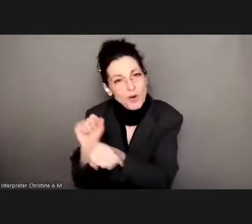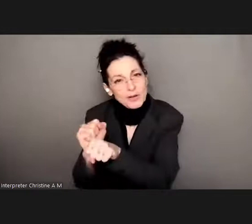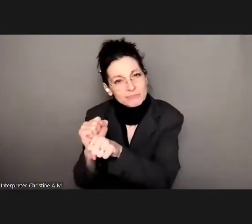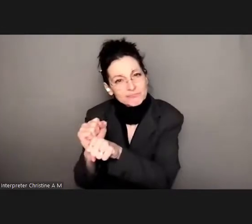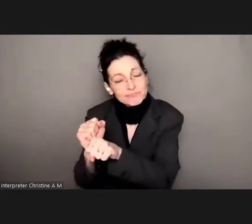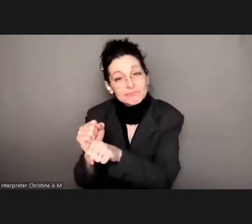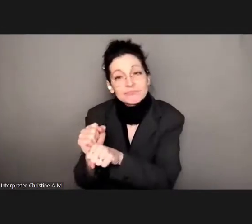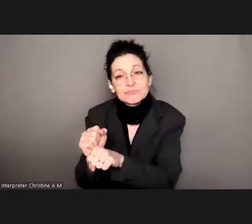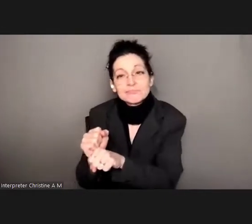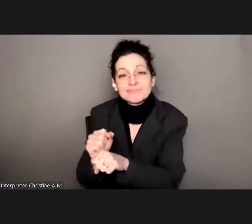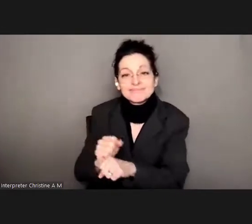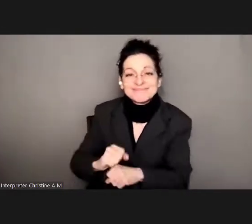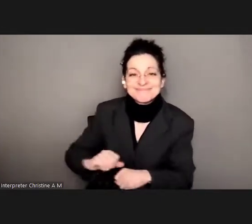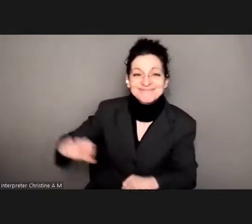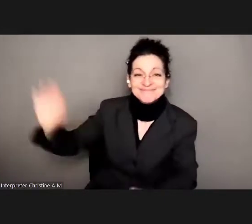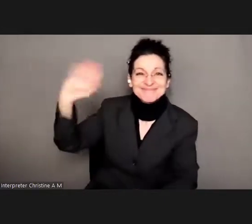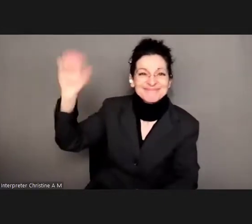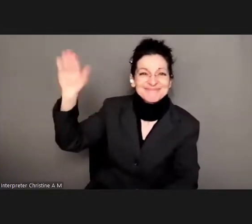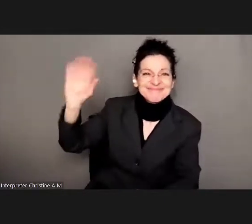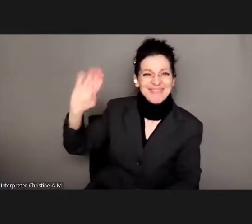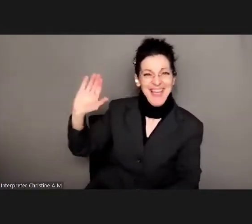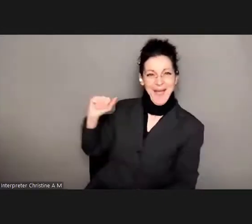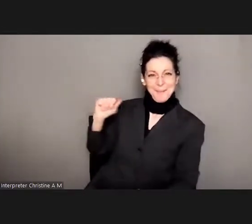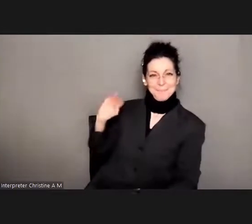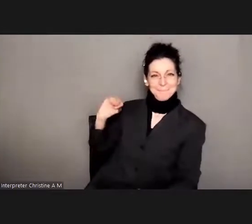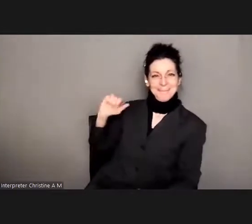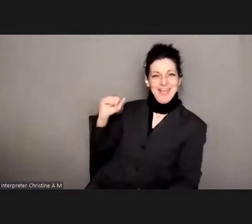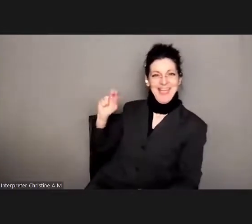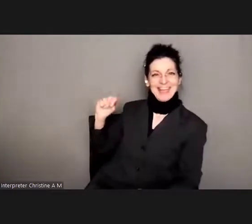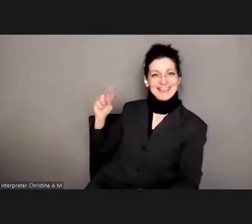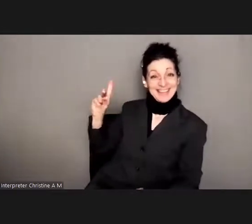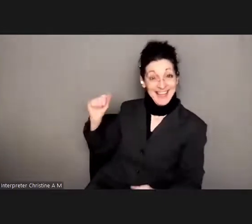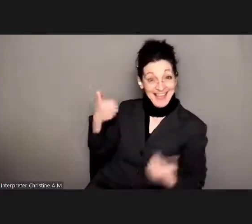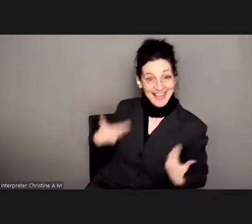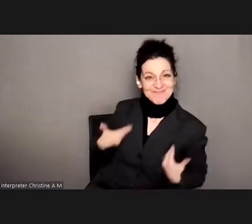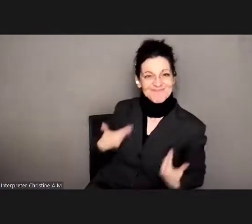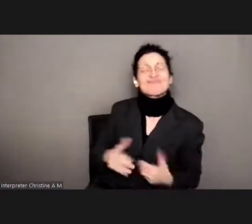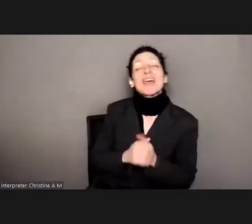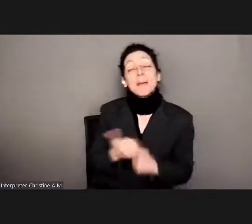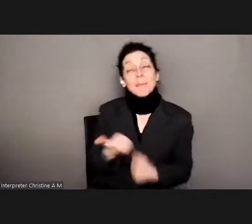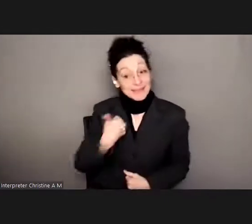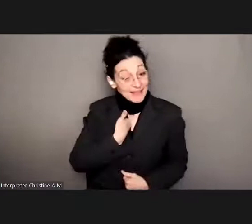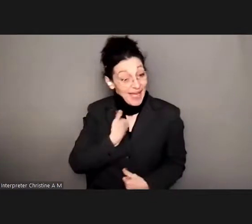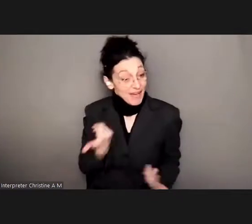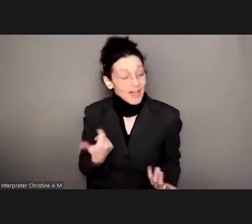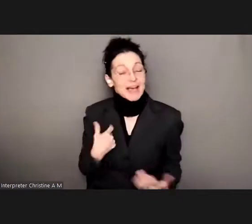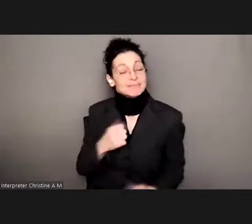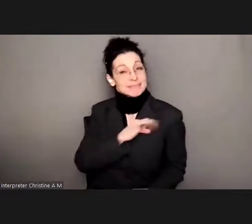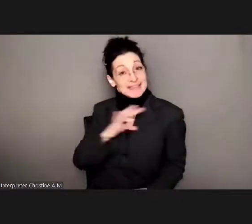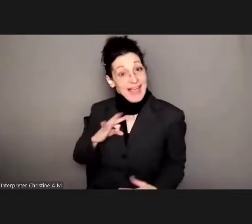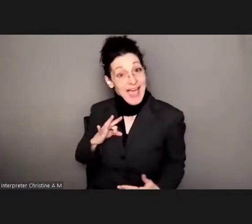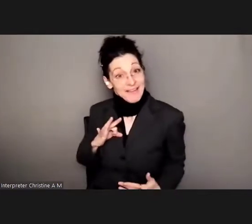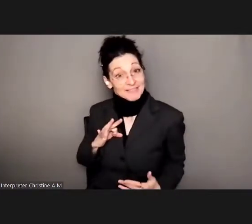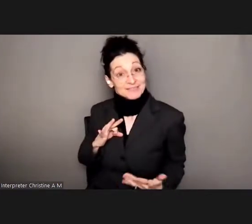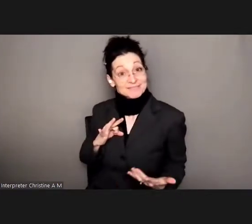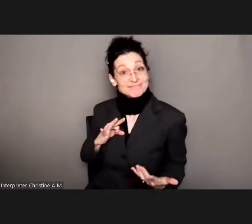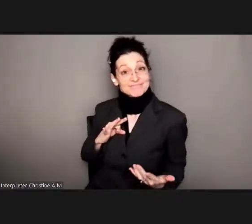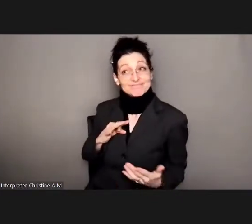Hi, Margaret. This is Amanda. I am a staff person at the university.